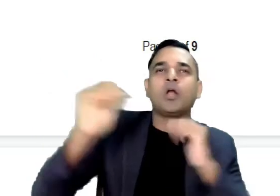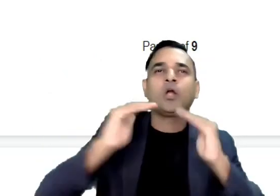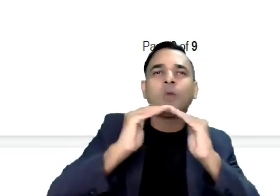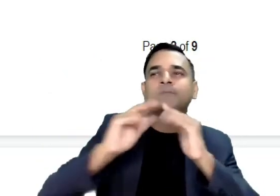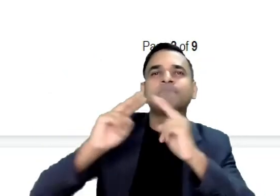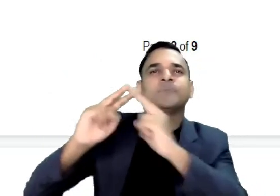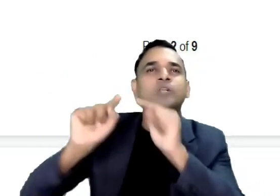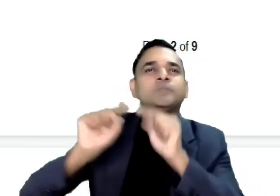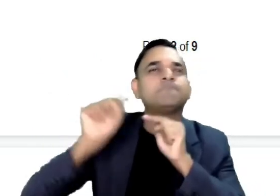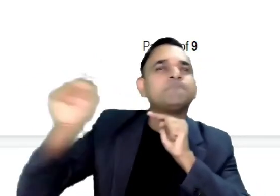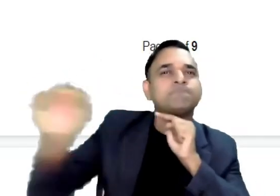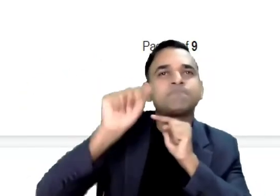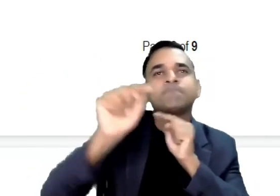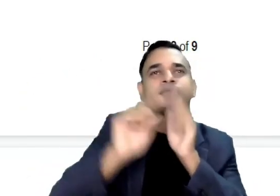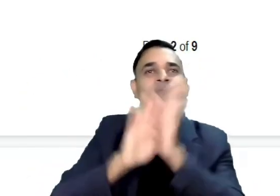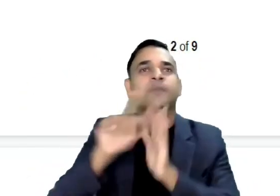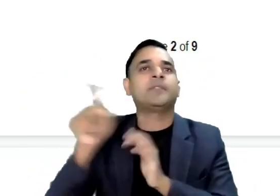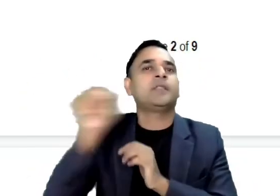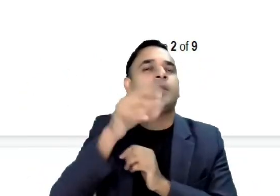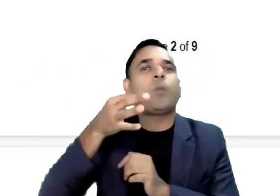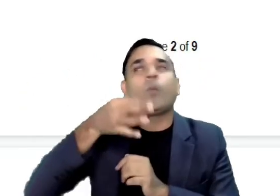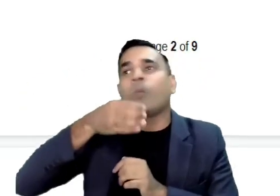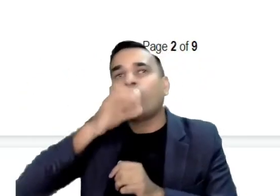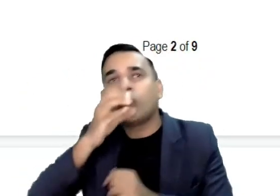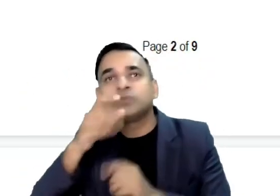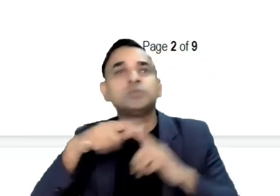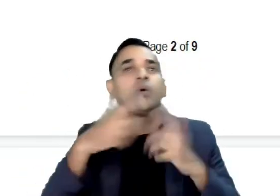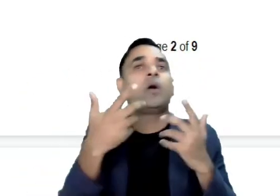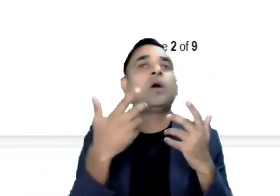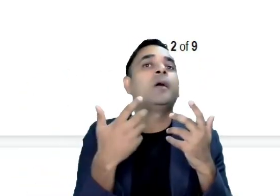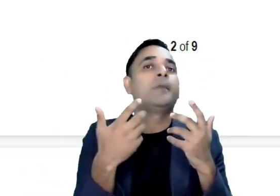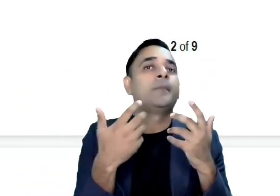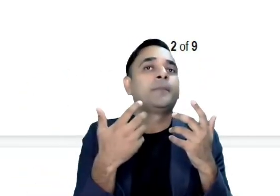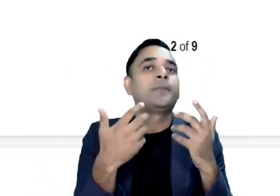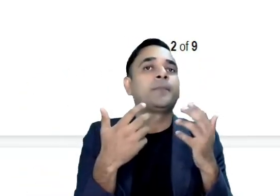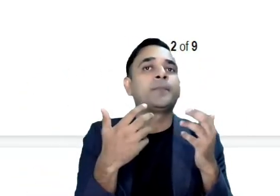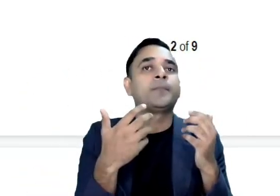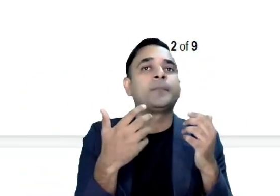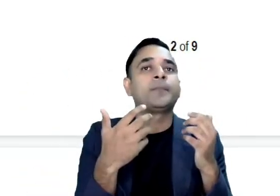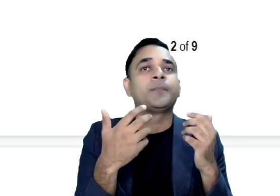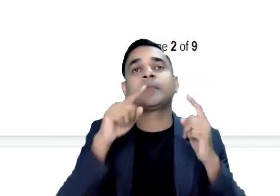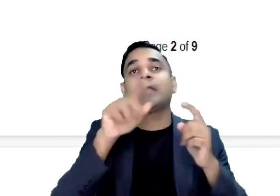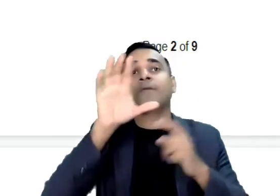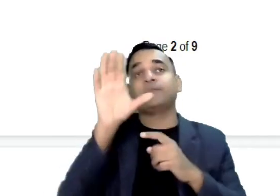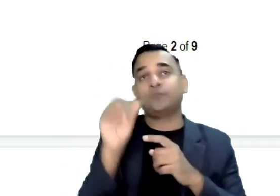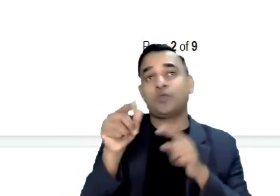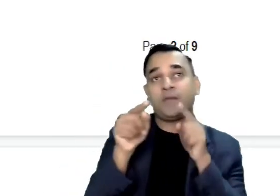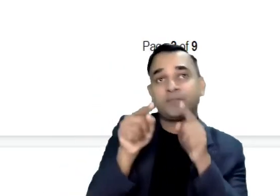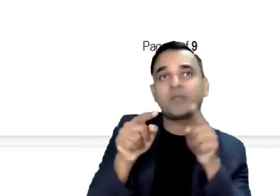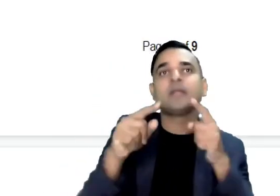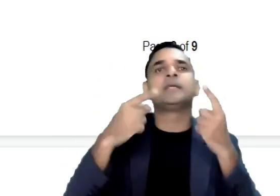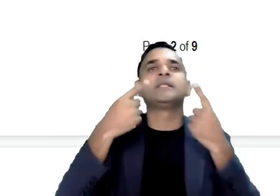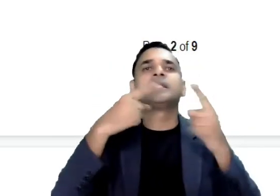Reduction, and urging the African Union Commission to accelerate the establishment of a continental system for